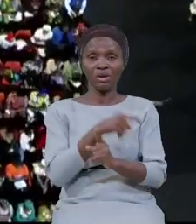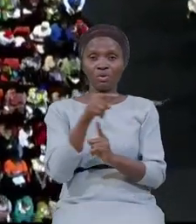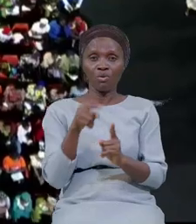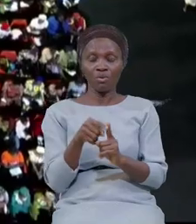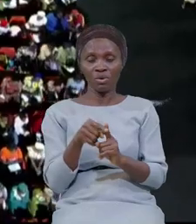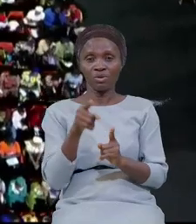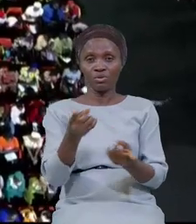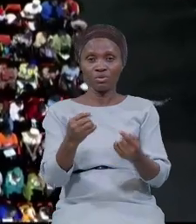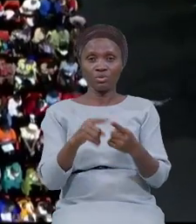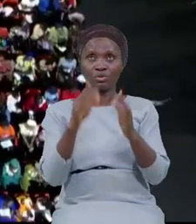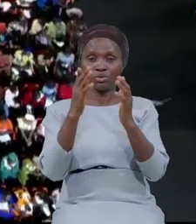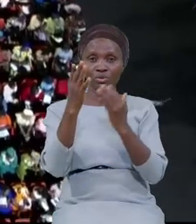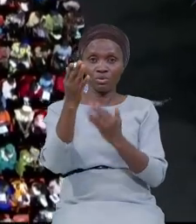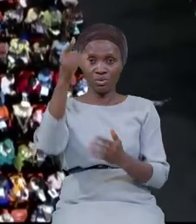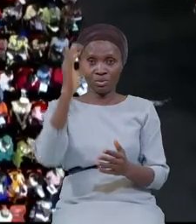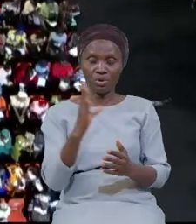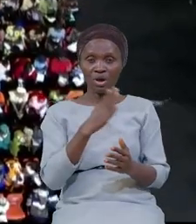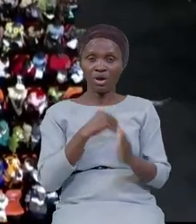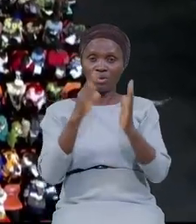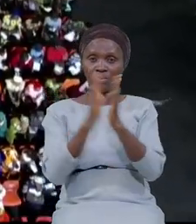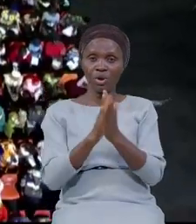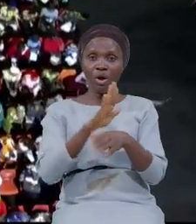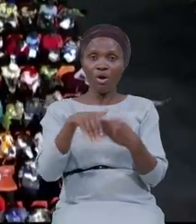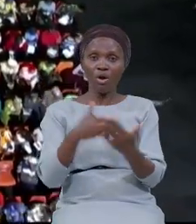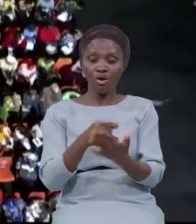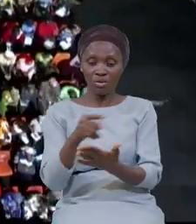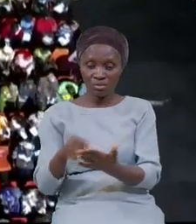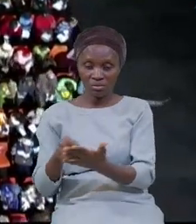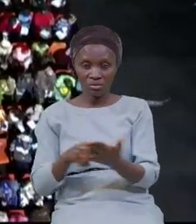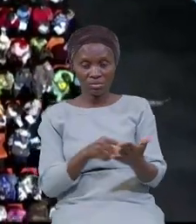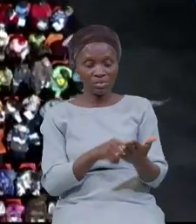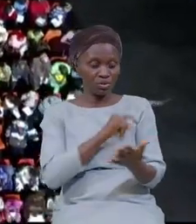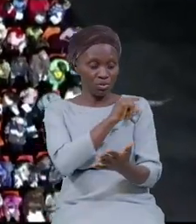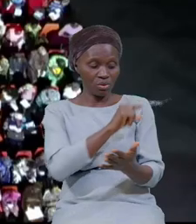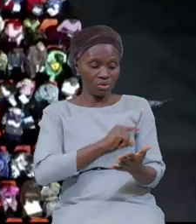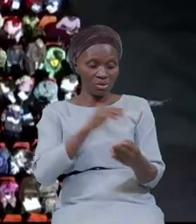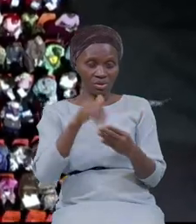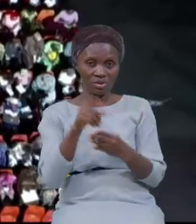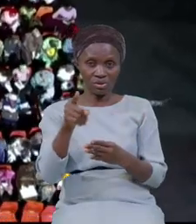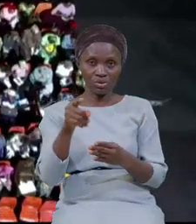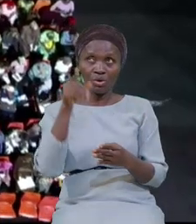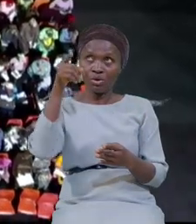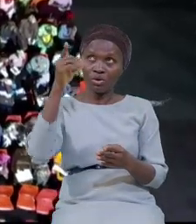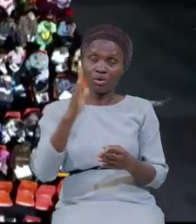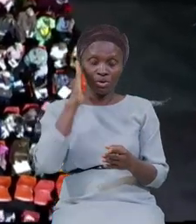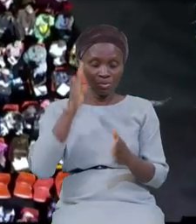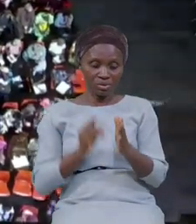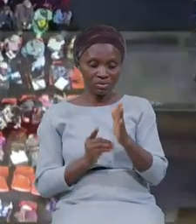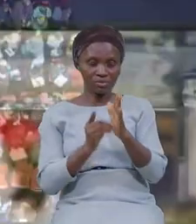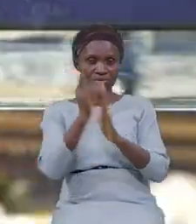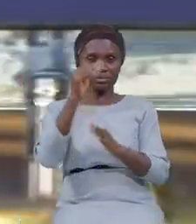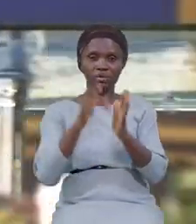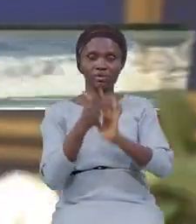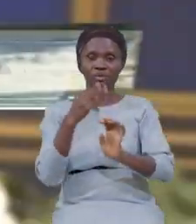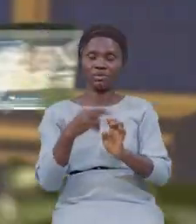these qualities, it will develop in our lives, in Jesus' name. Now, I said, we're